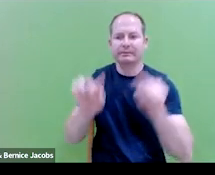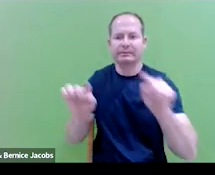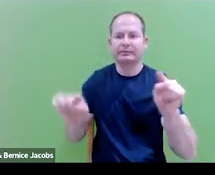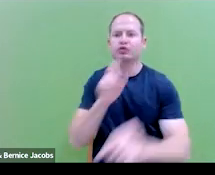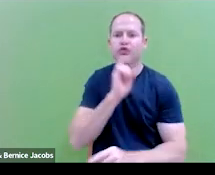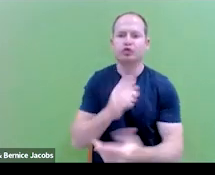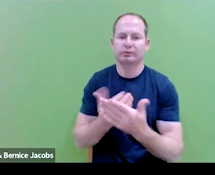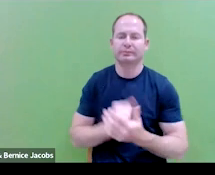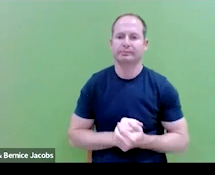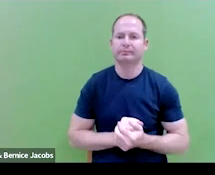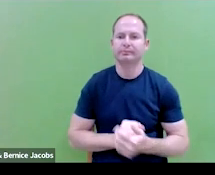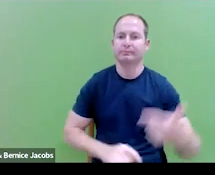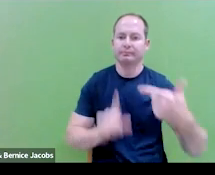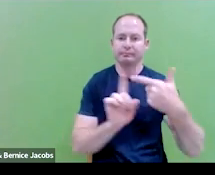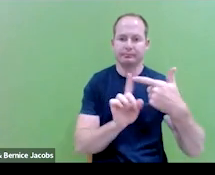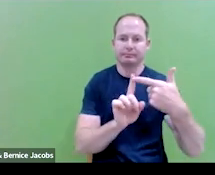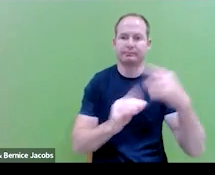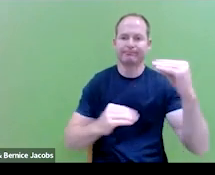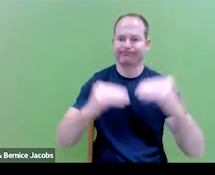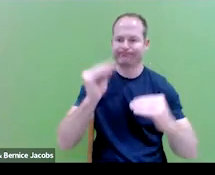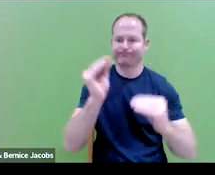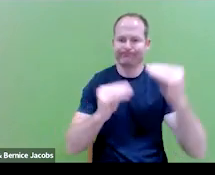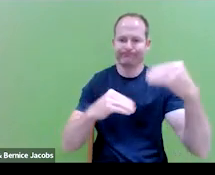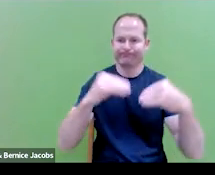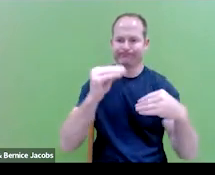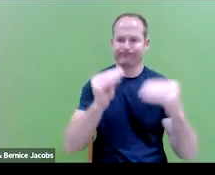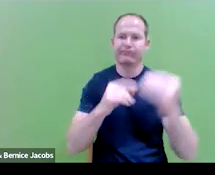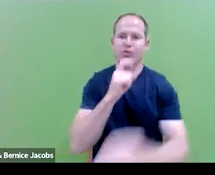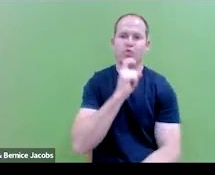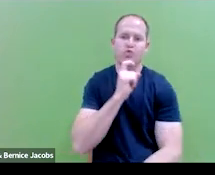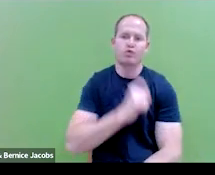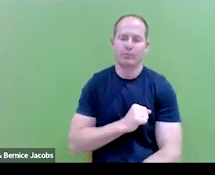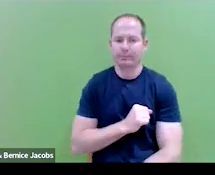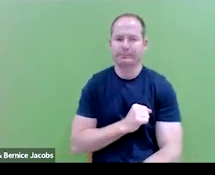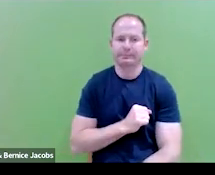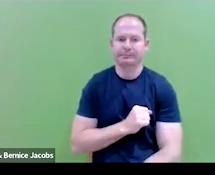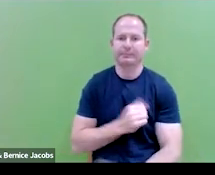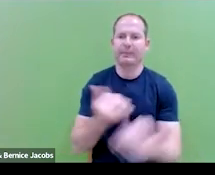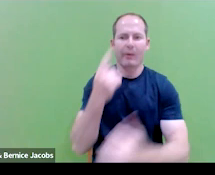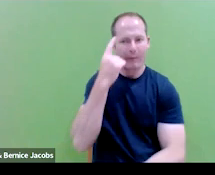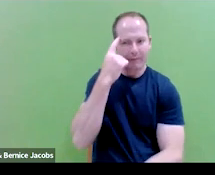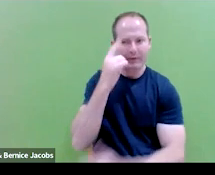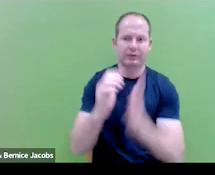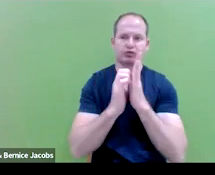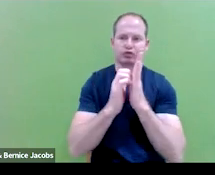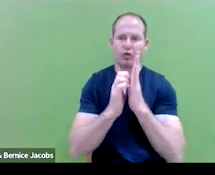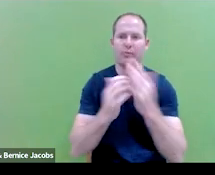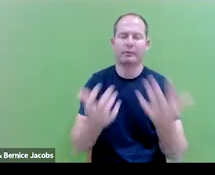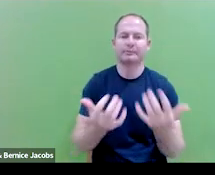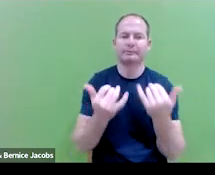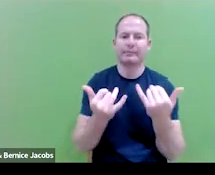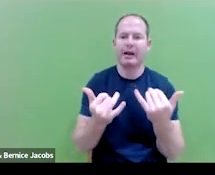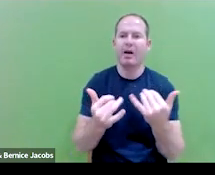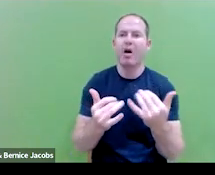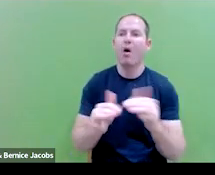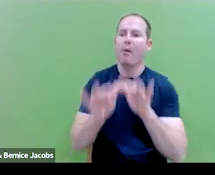Principle 2 is flexibility in use. So here, if we think like the design accommodates a wide range of